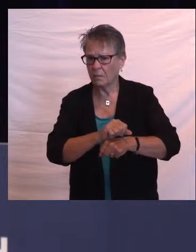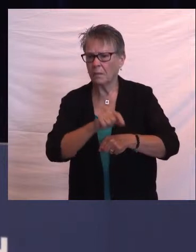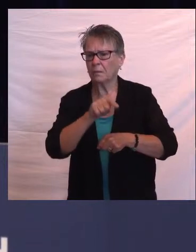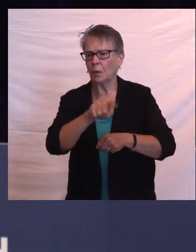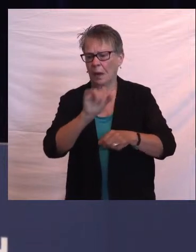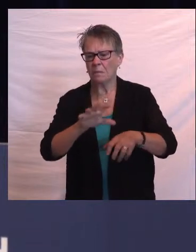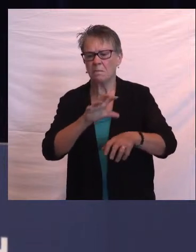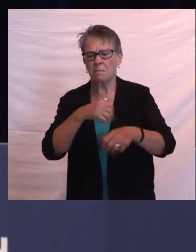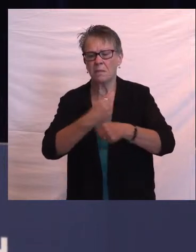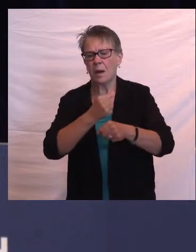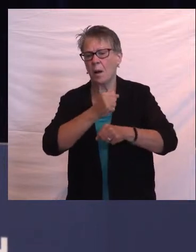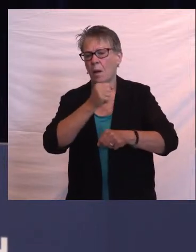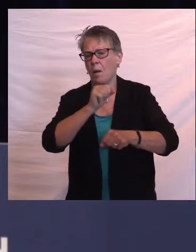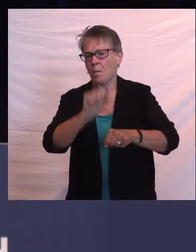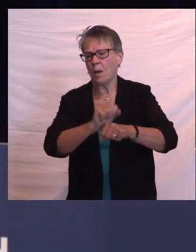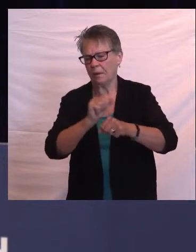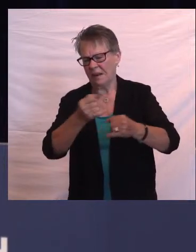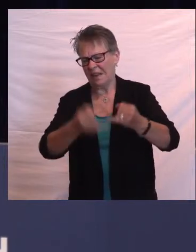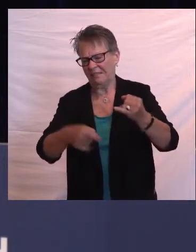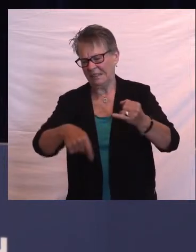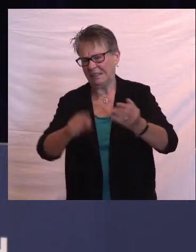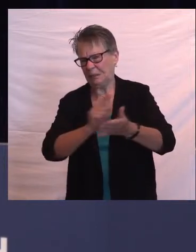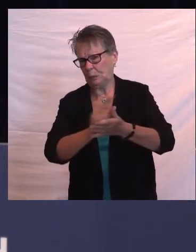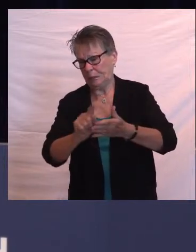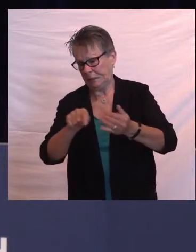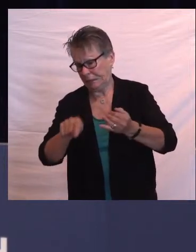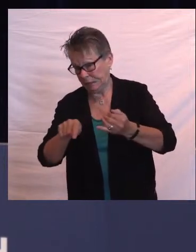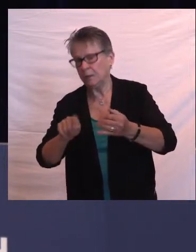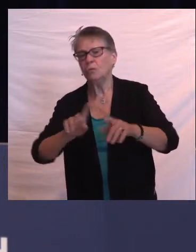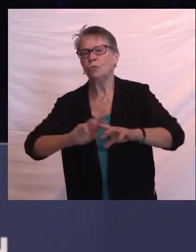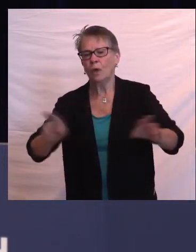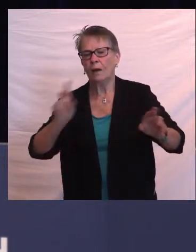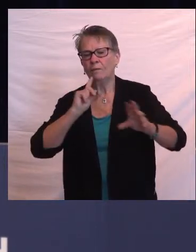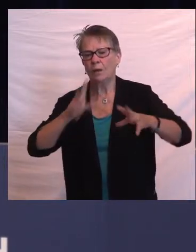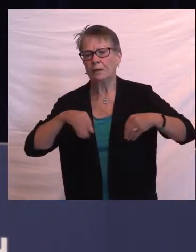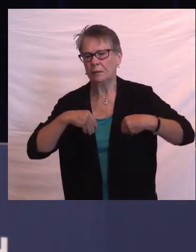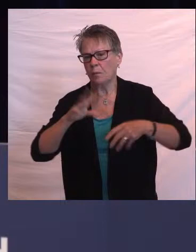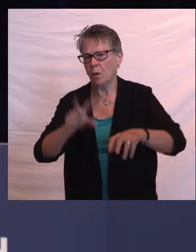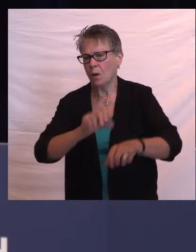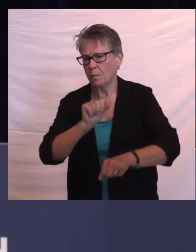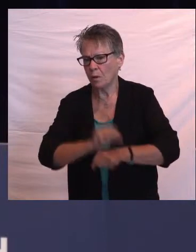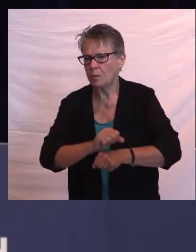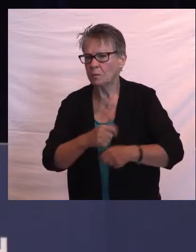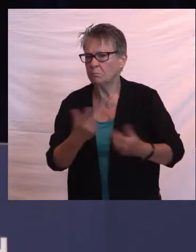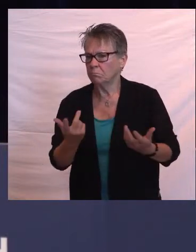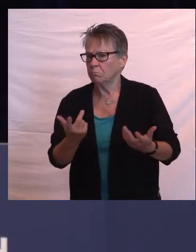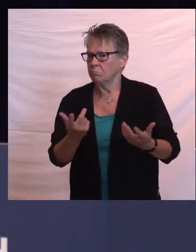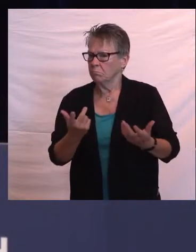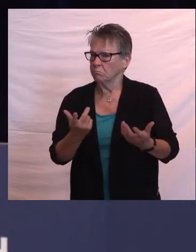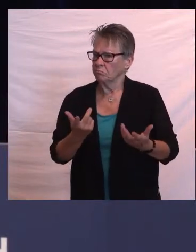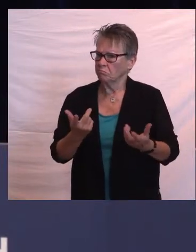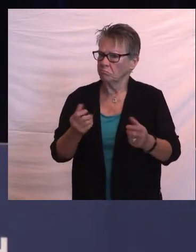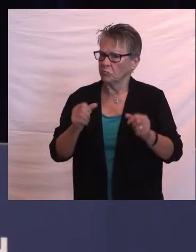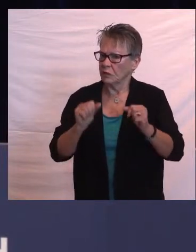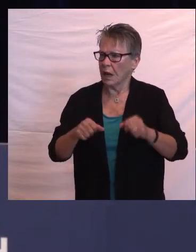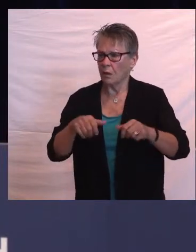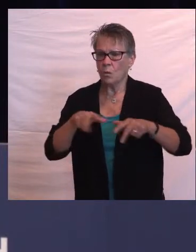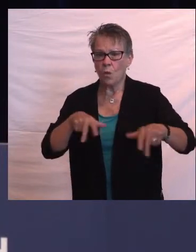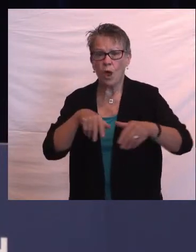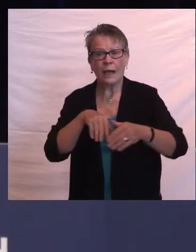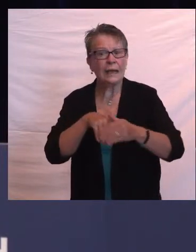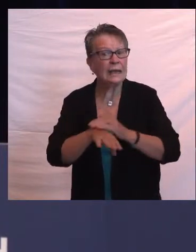we're also encouraging walk-ins to your federally qualified health centers, your acute care